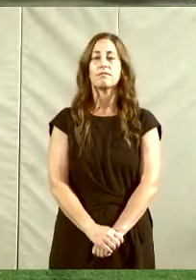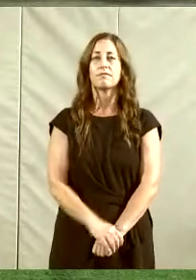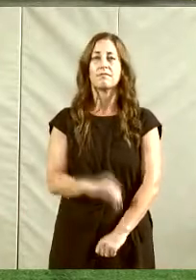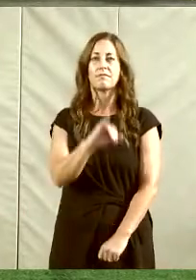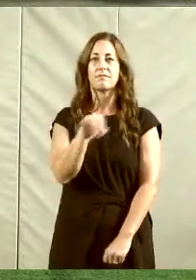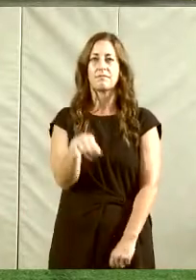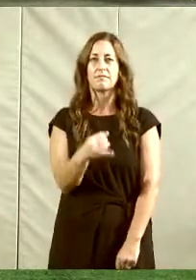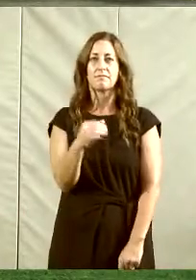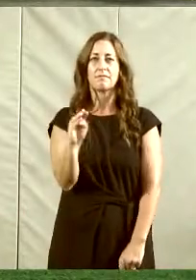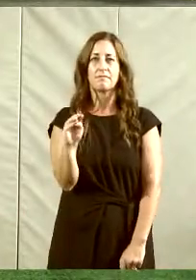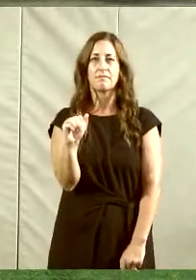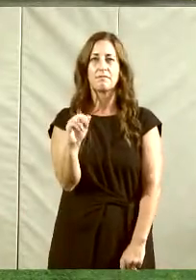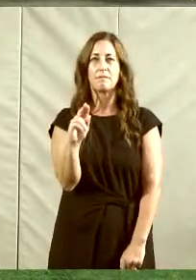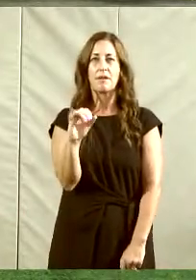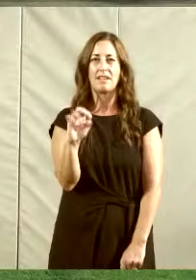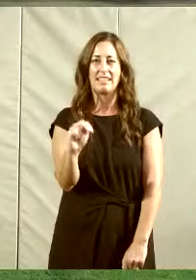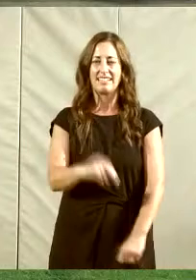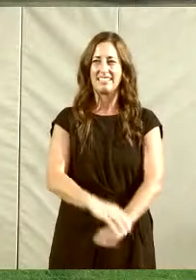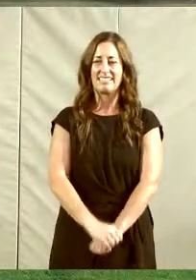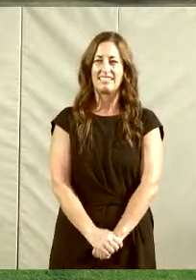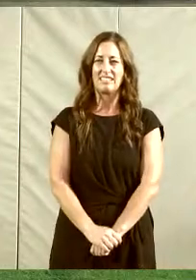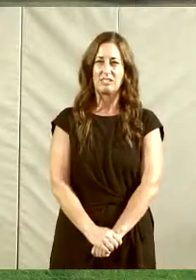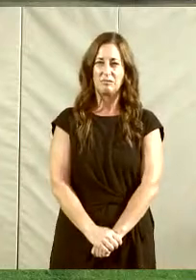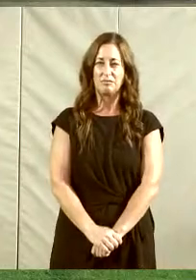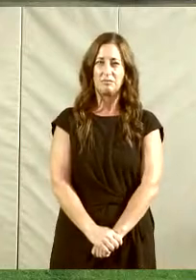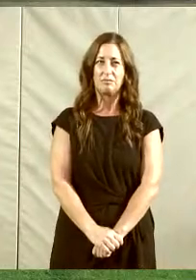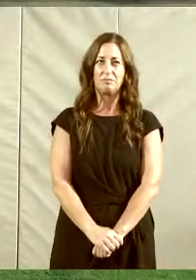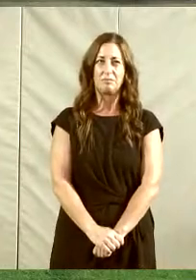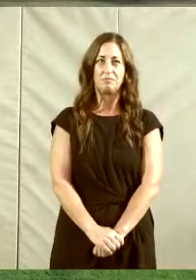John Anthony Marin.